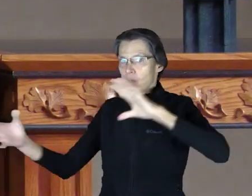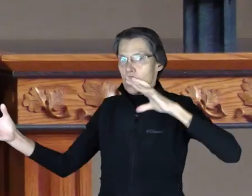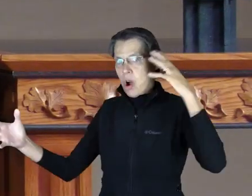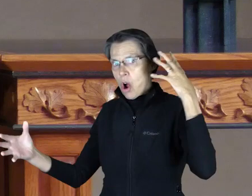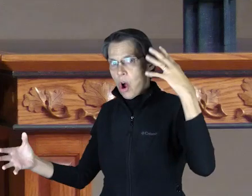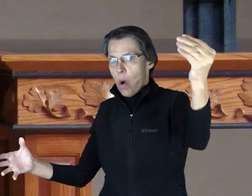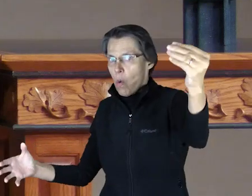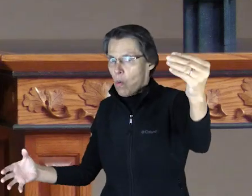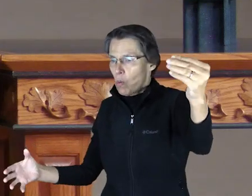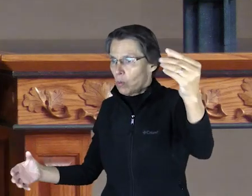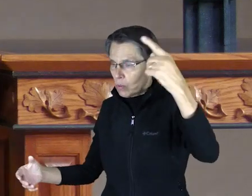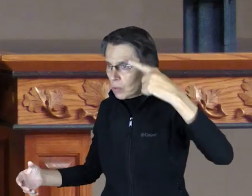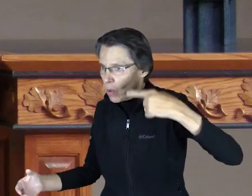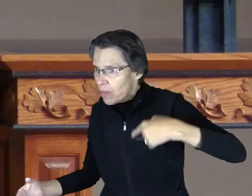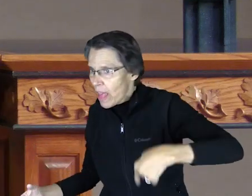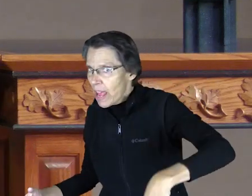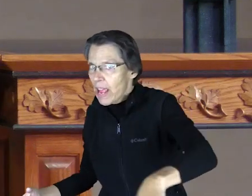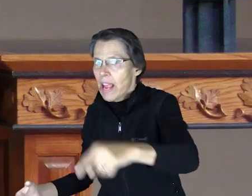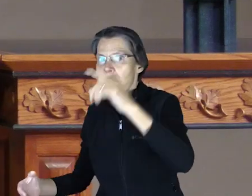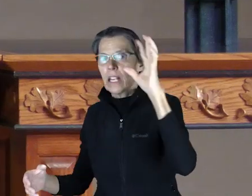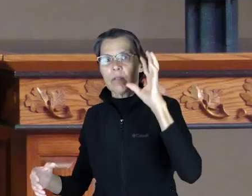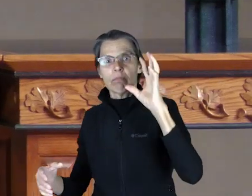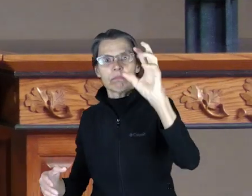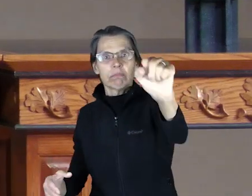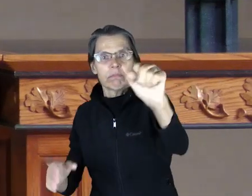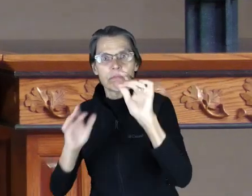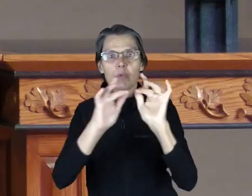And it says that Pharaoh's heart was hardened.